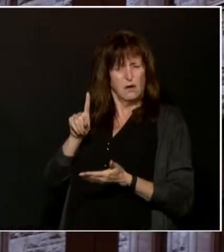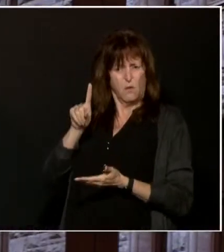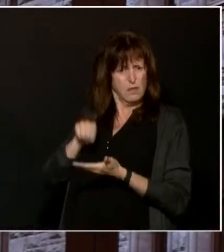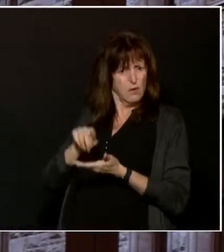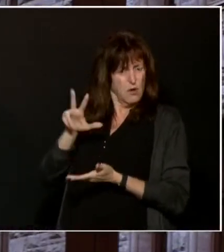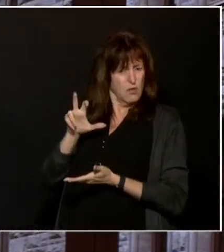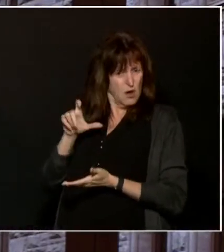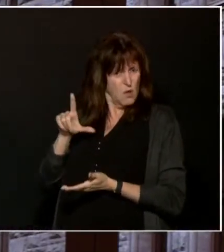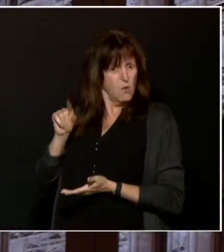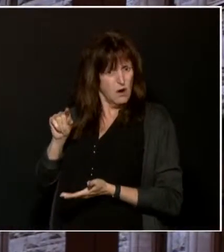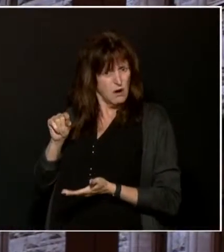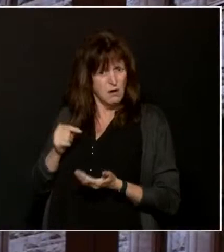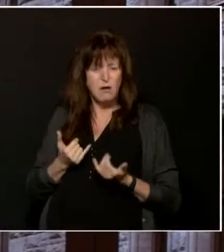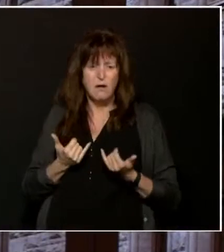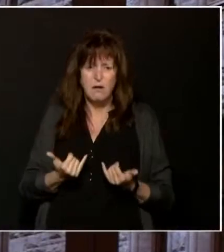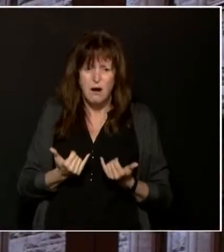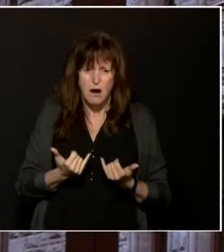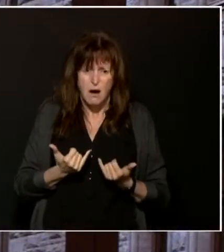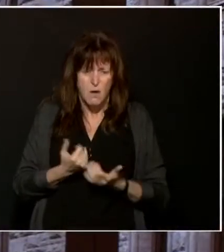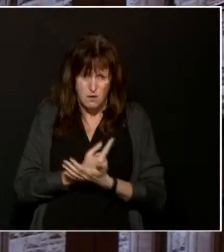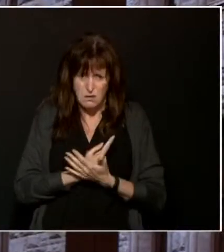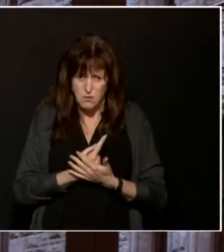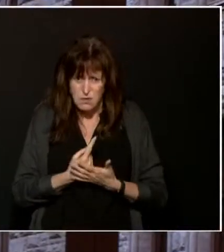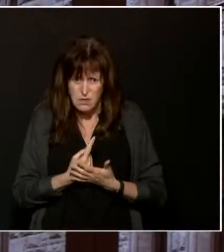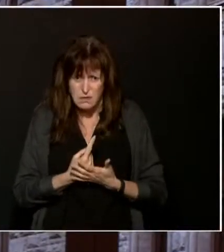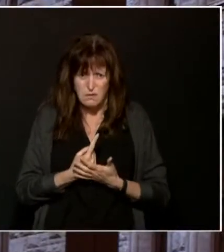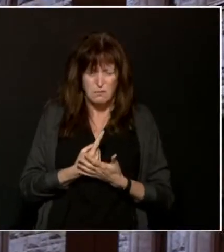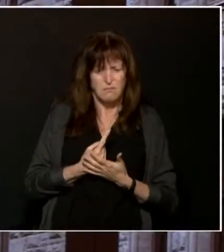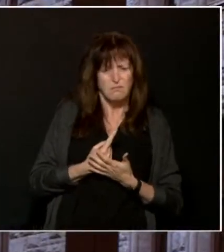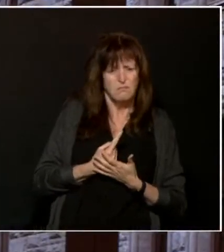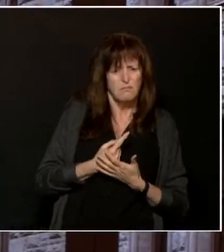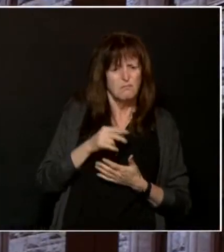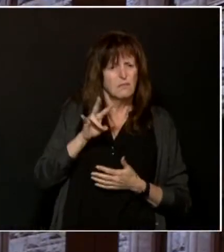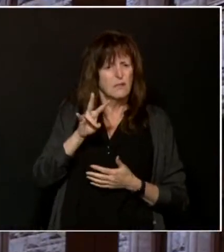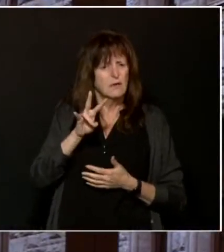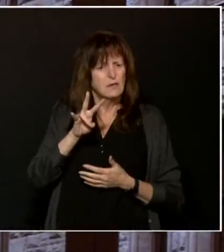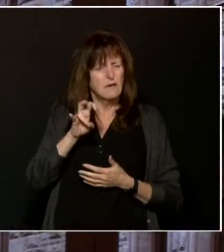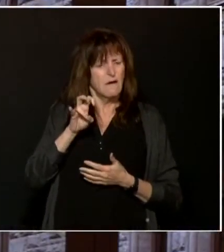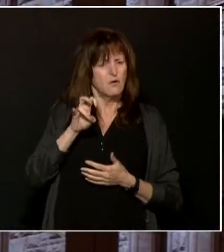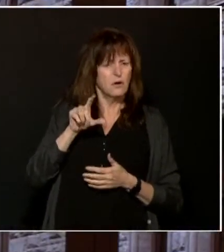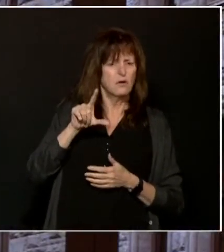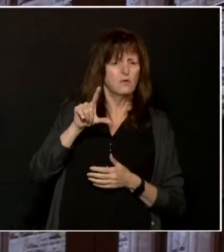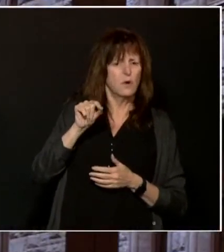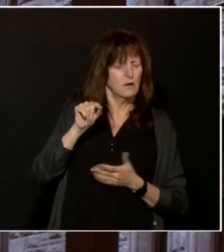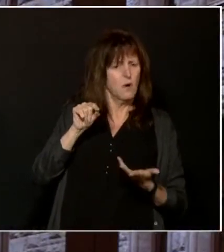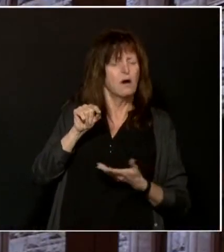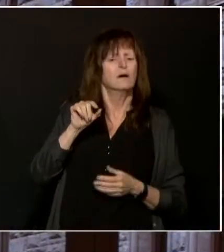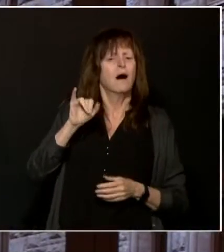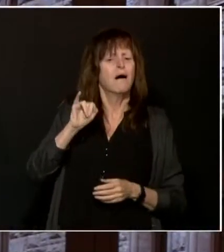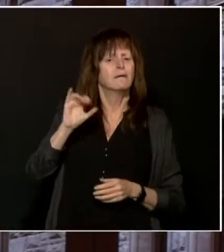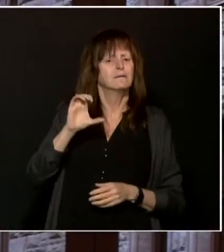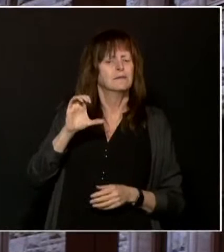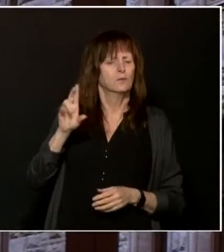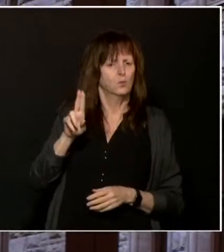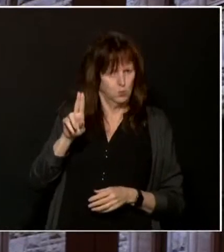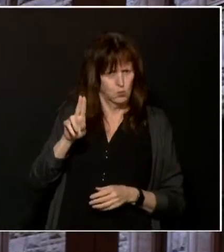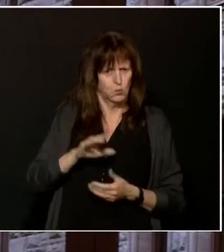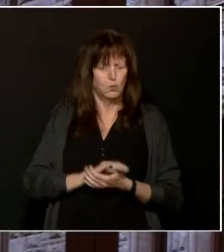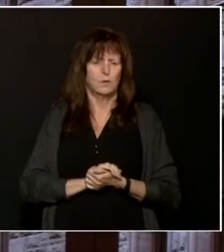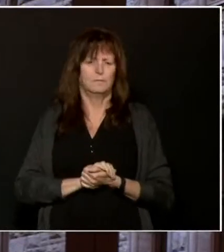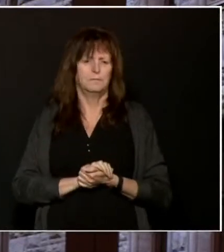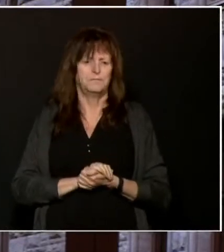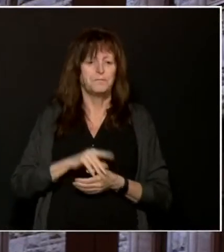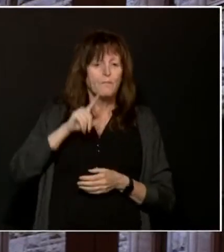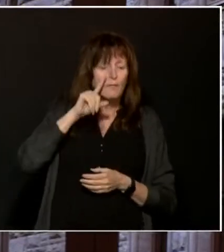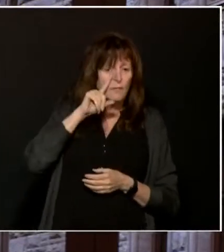and 721 COVID-19 patients in ICU. Our testing volumes have been